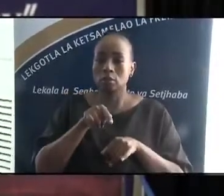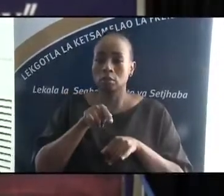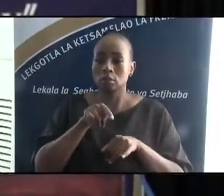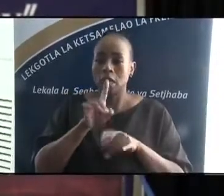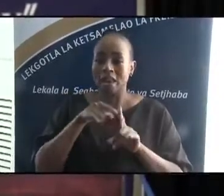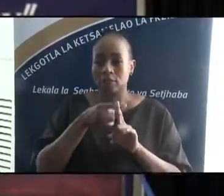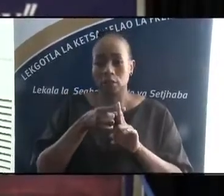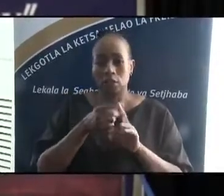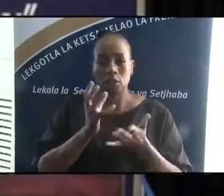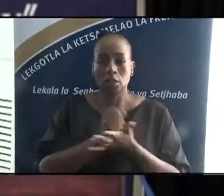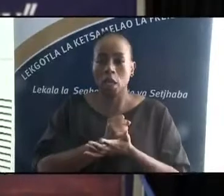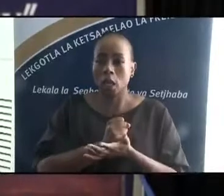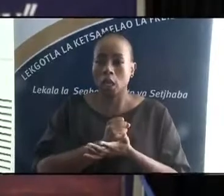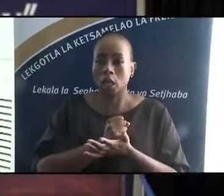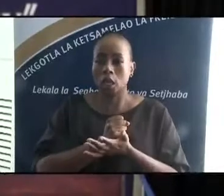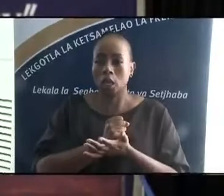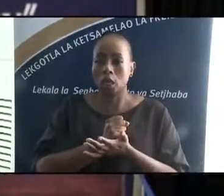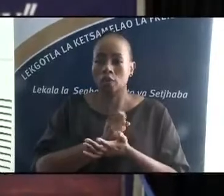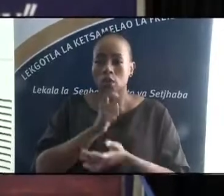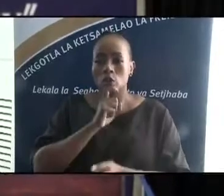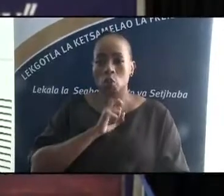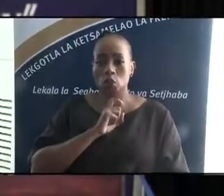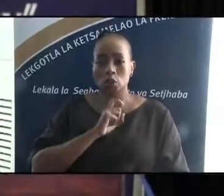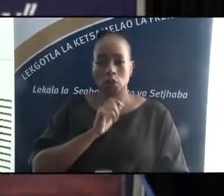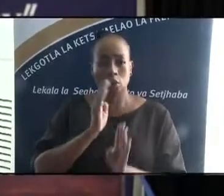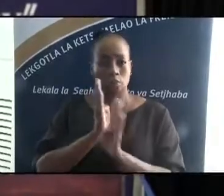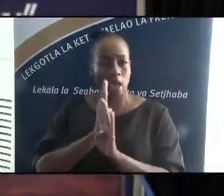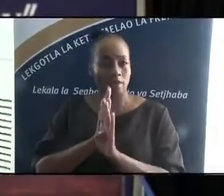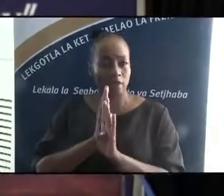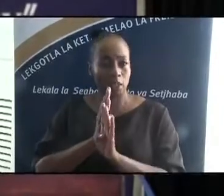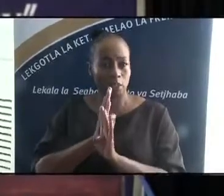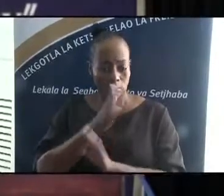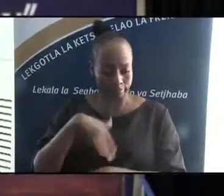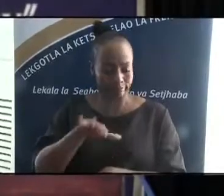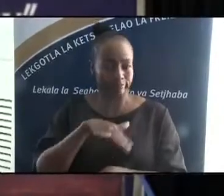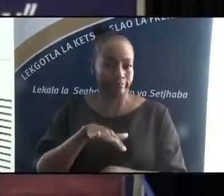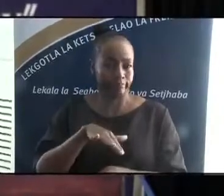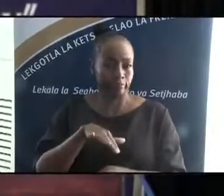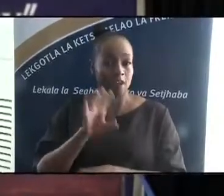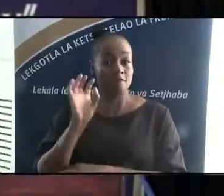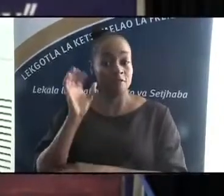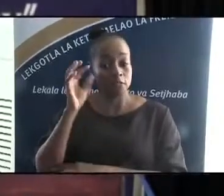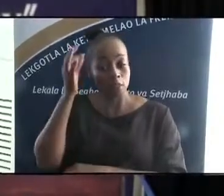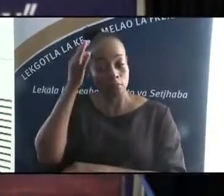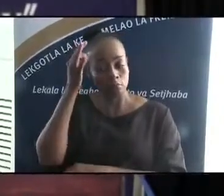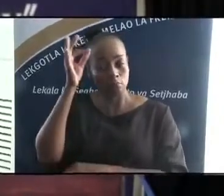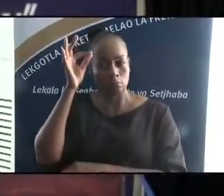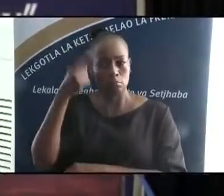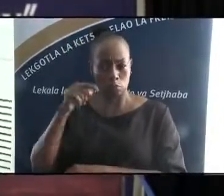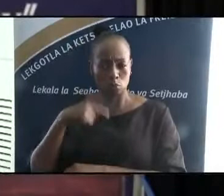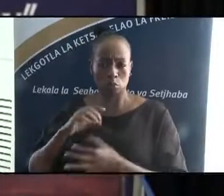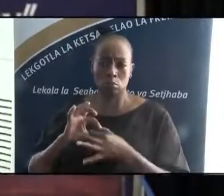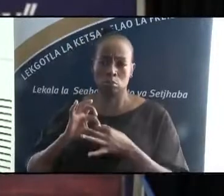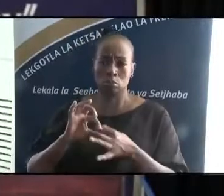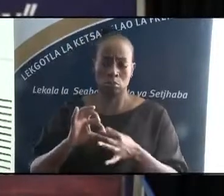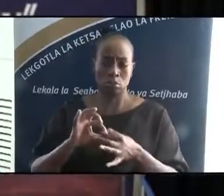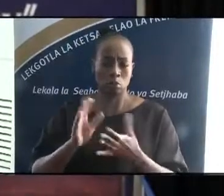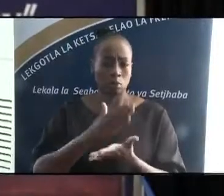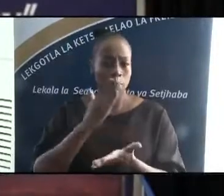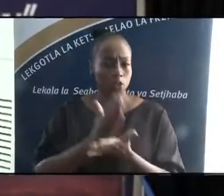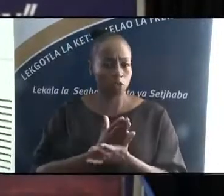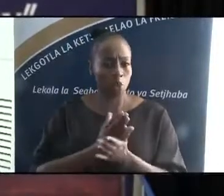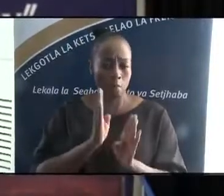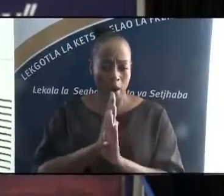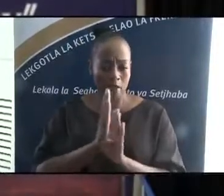efficiency gains through the use of the private sector. Free State Provincial Government commits to deepening the private